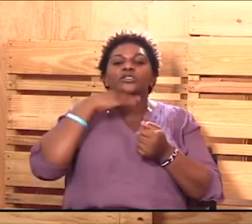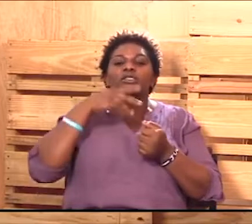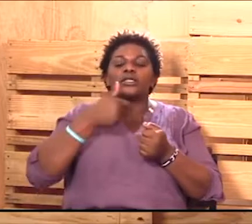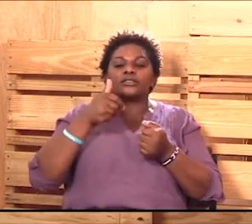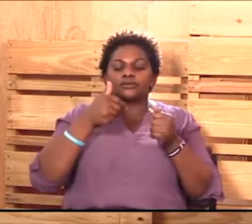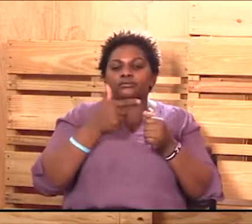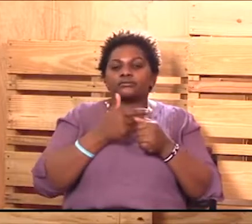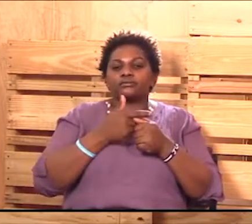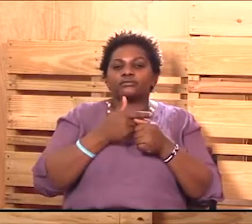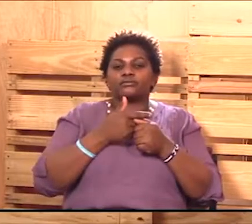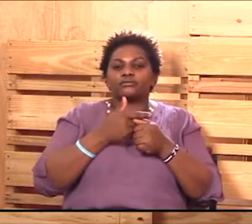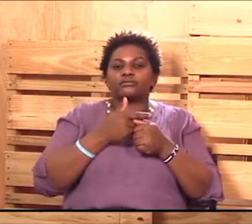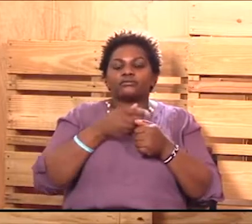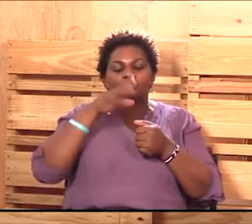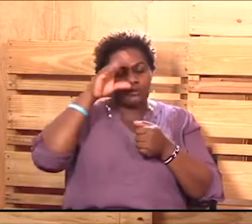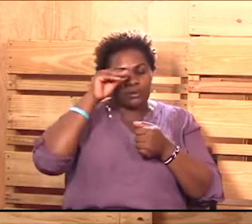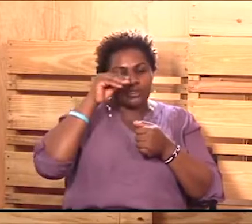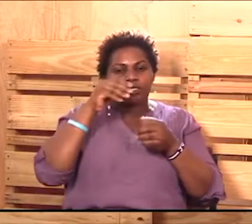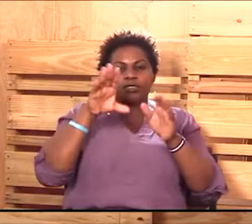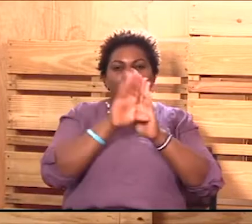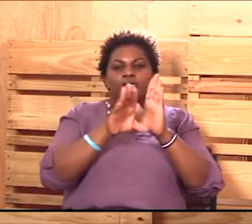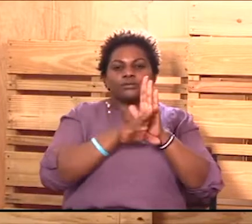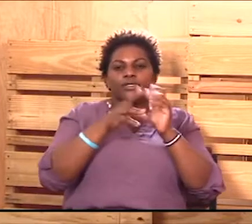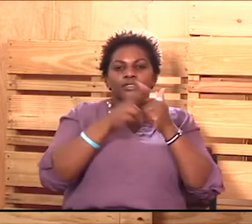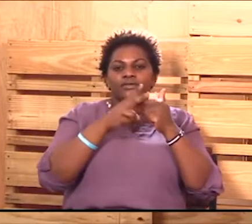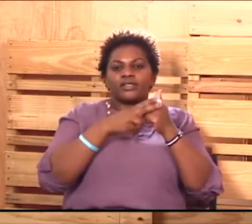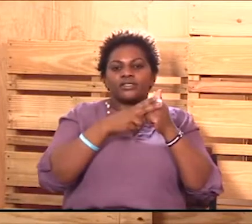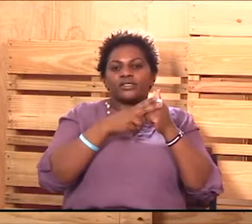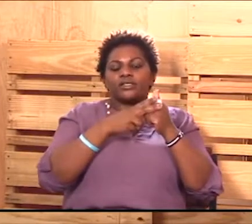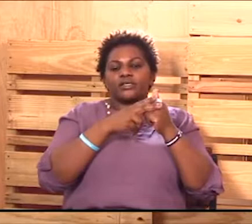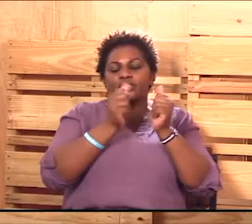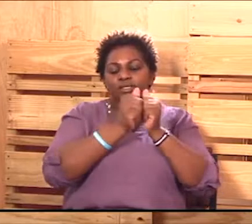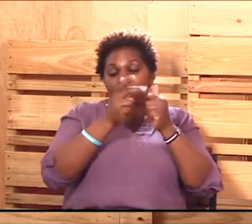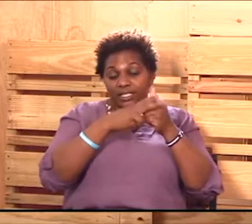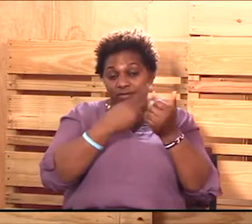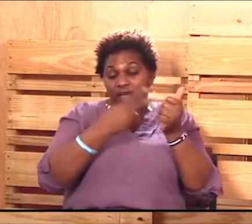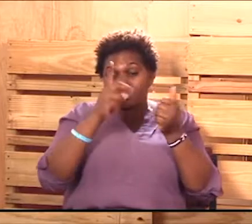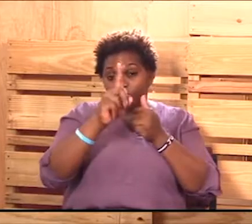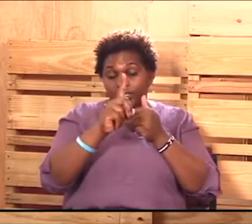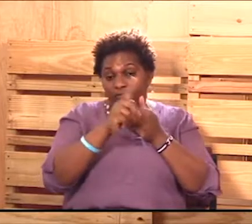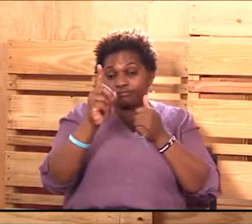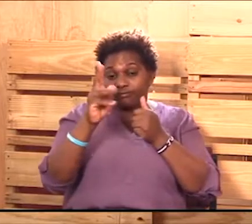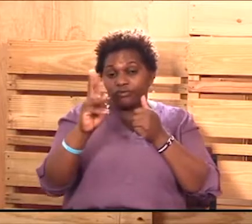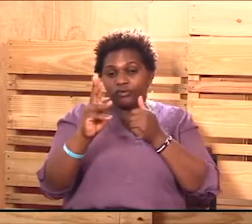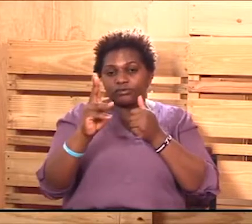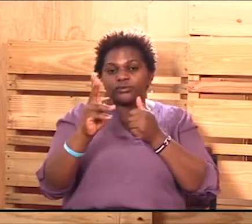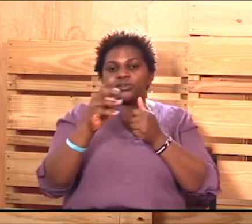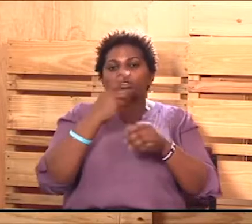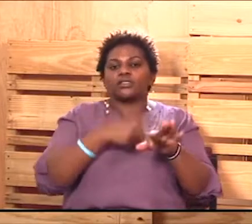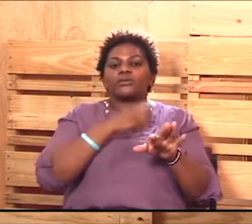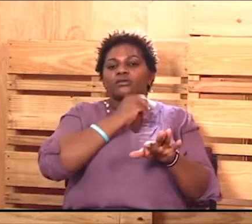that? And Moses in chapter 17, verse 1-4, you know, when they are grumbling